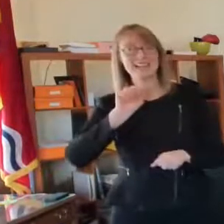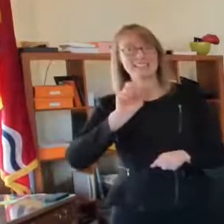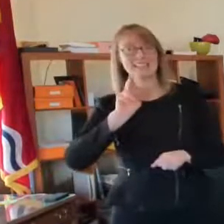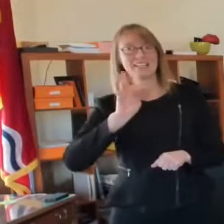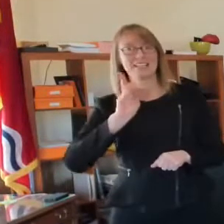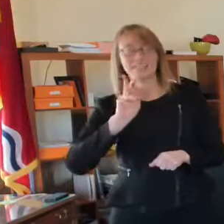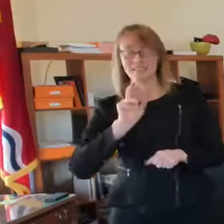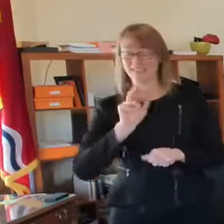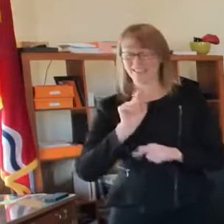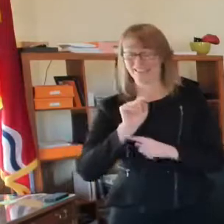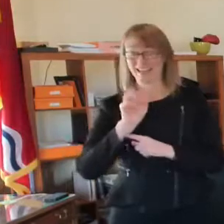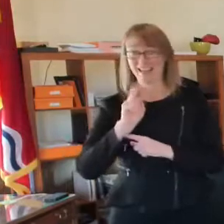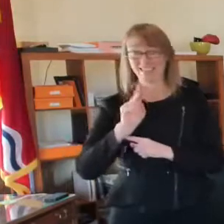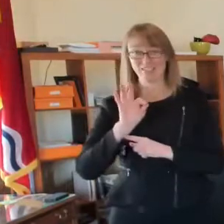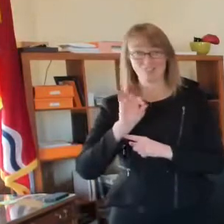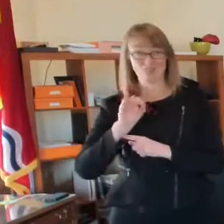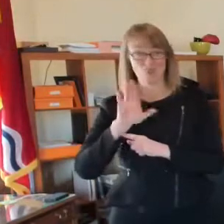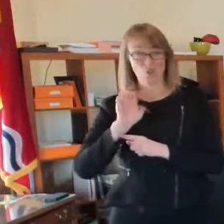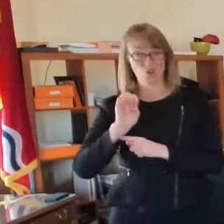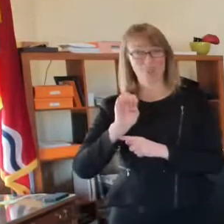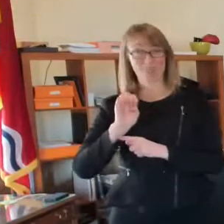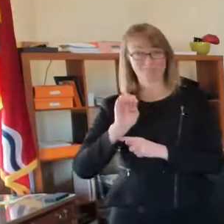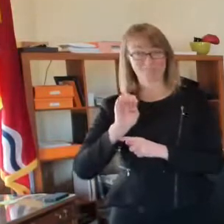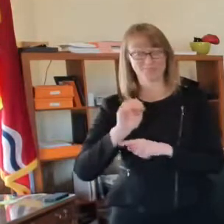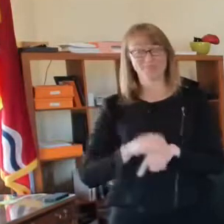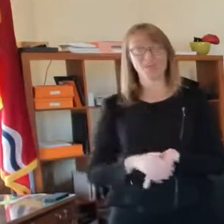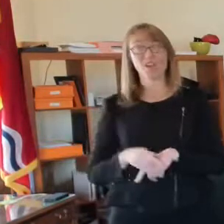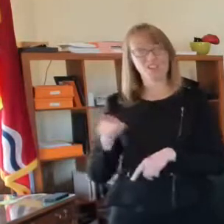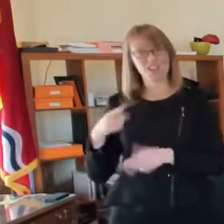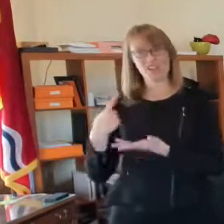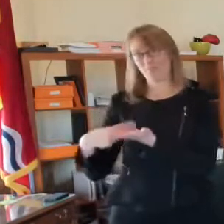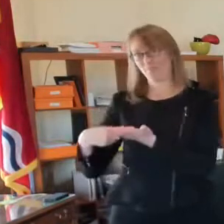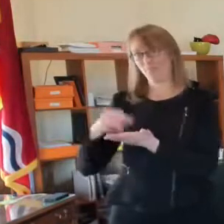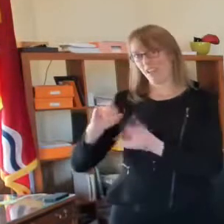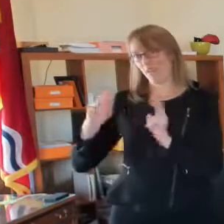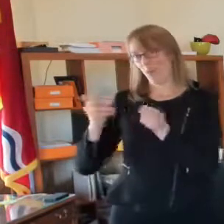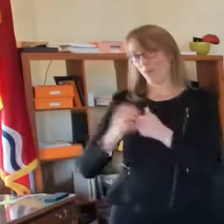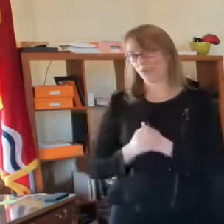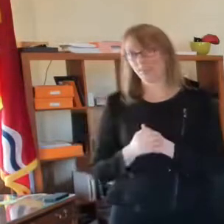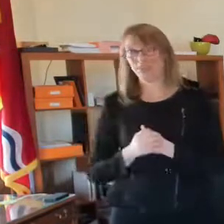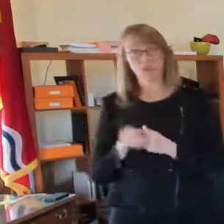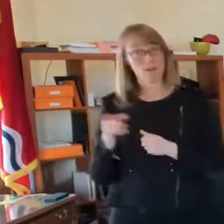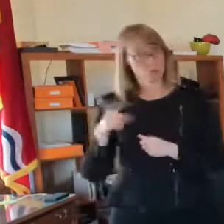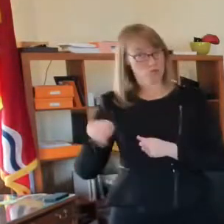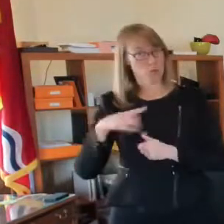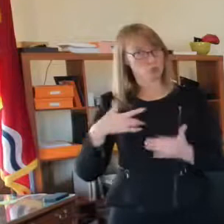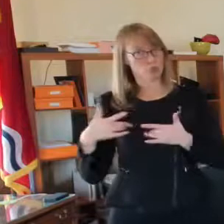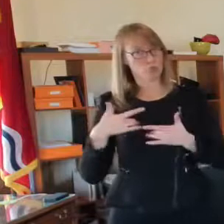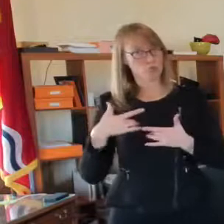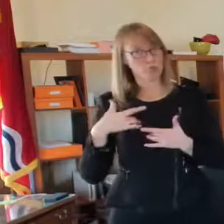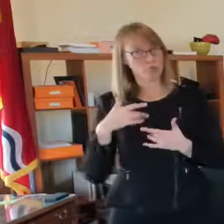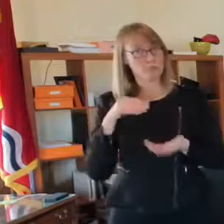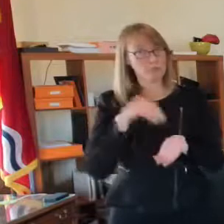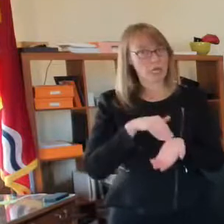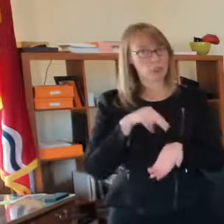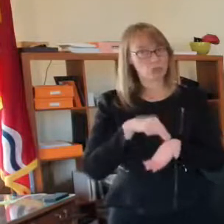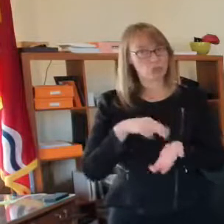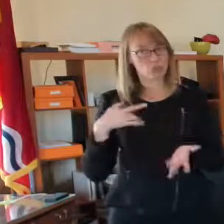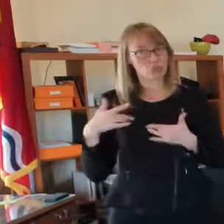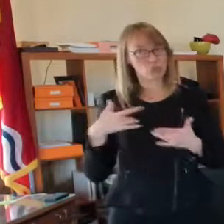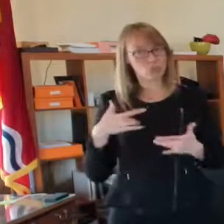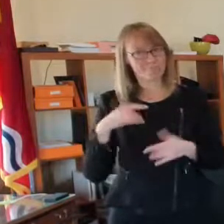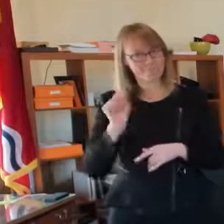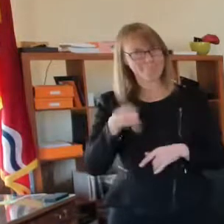them, because they then, the doctors and the nurses that are in the hospitals working, will have to make